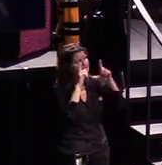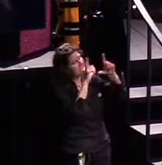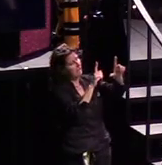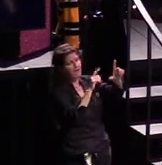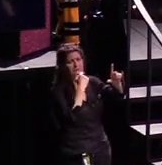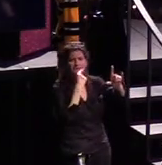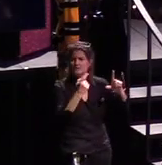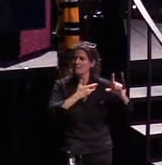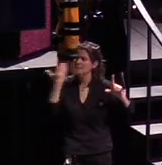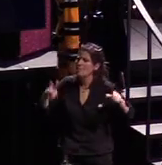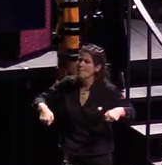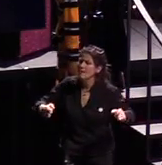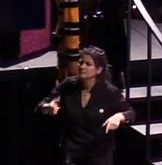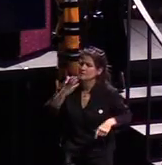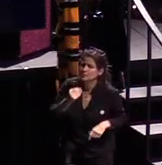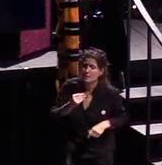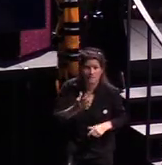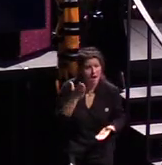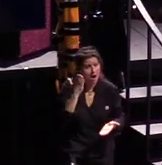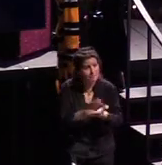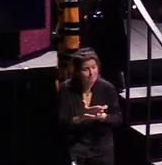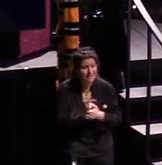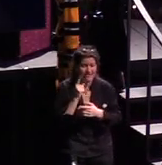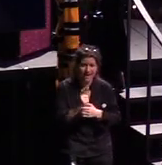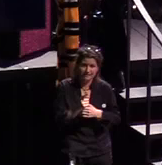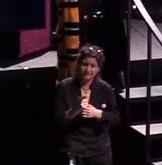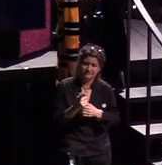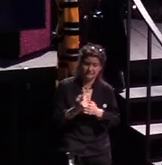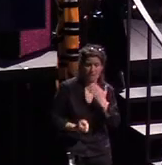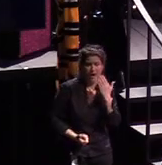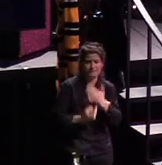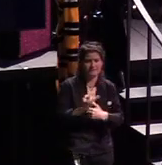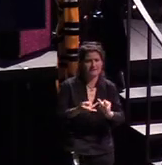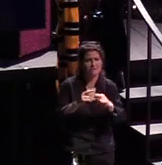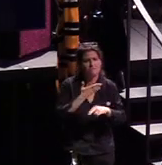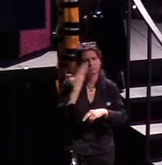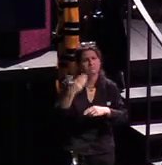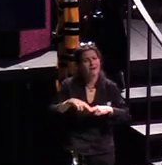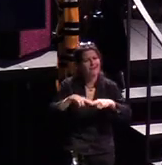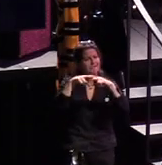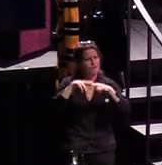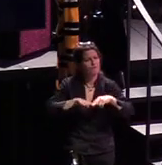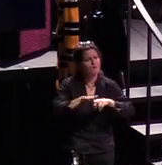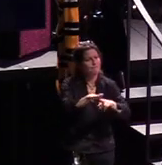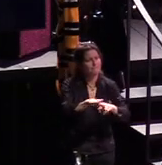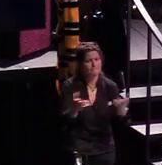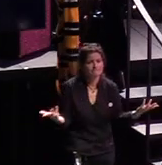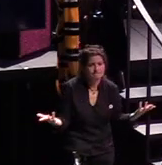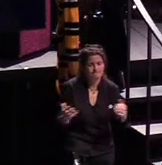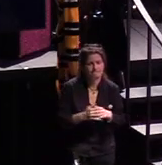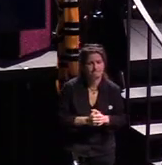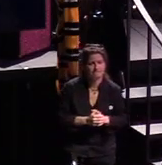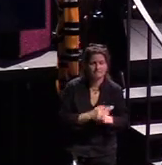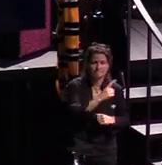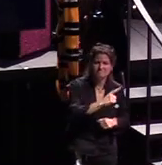reality of every building without a lift or a ramp biscuit I am tired